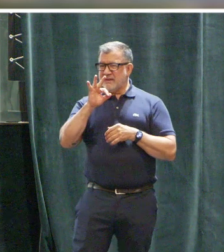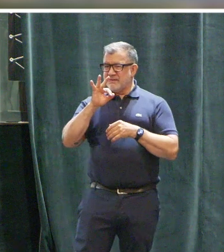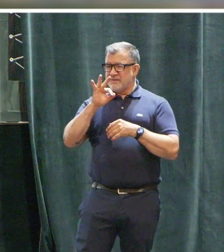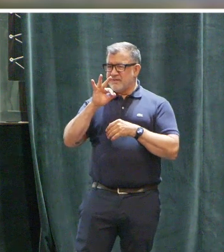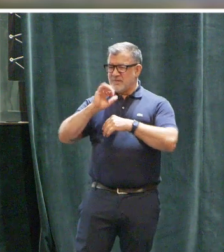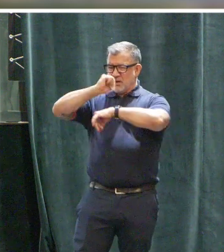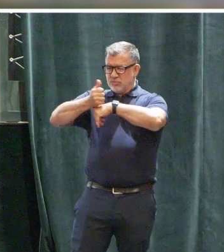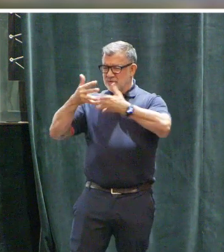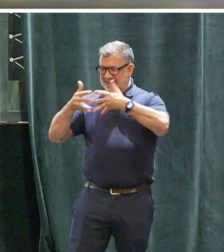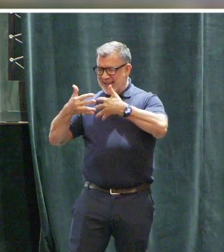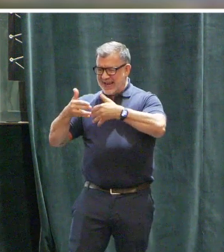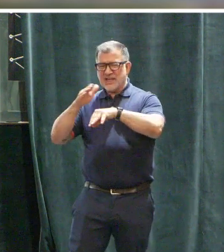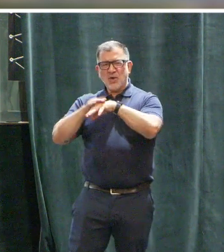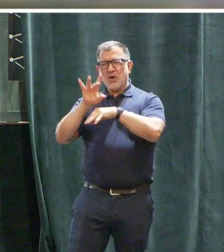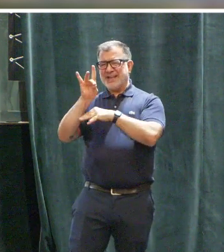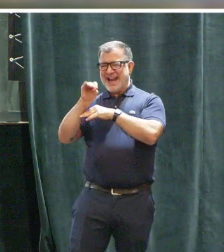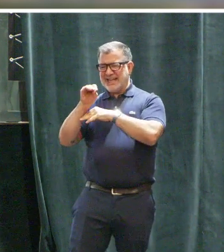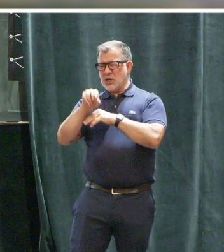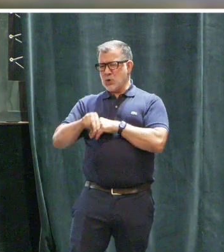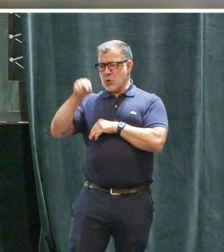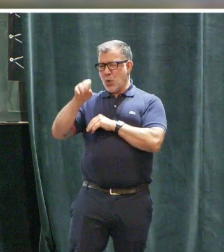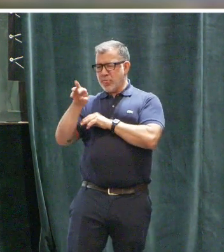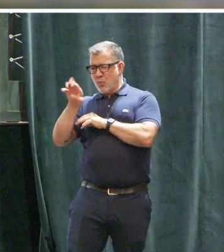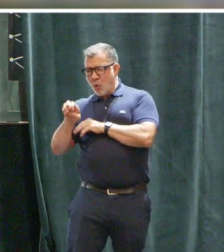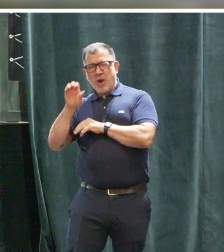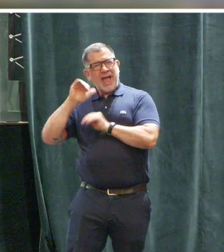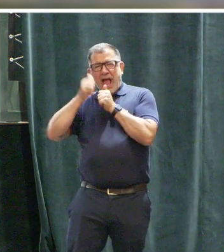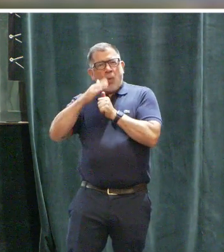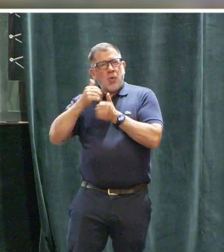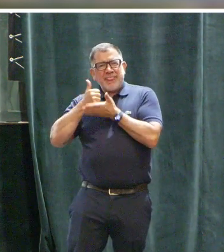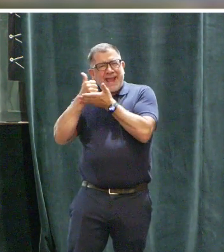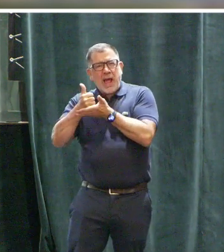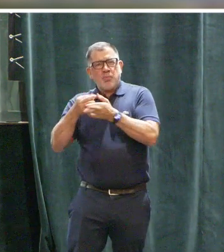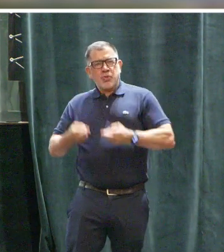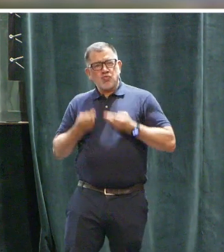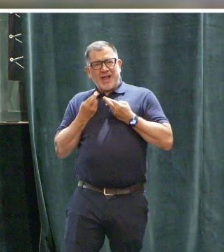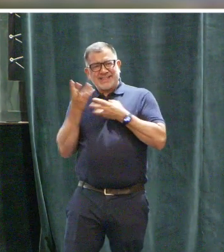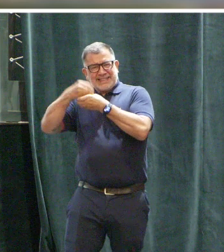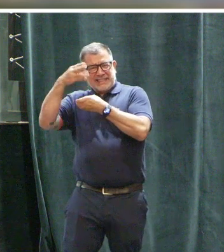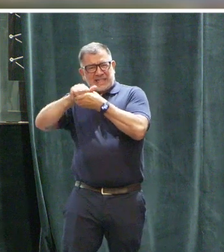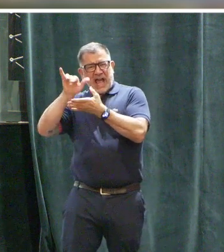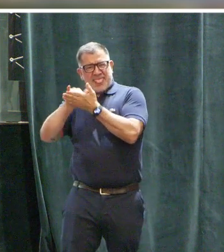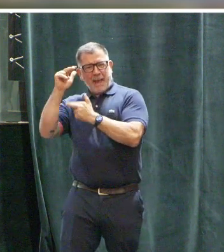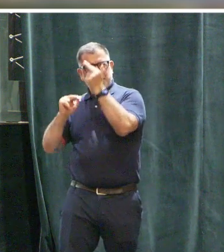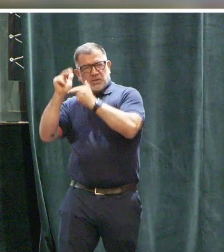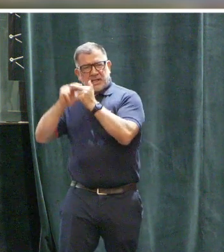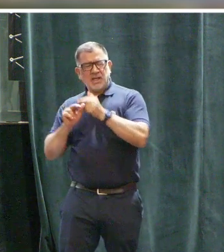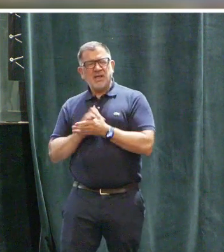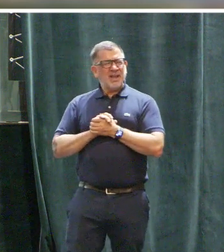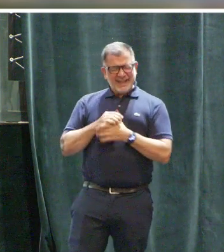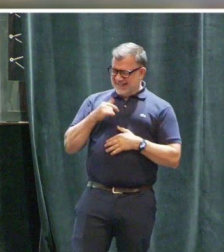how do emergency personnel provide aid to residents inside? And a partner question with that is, am